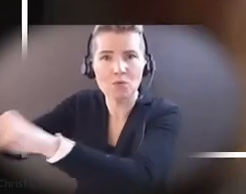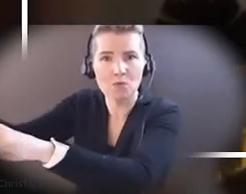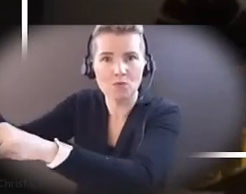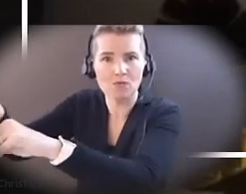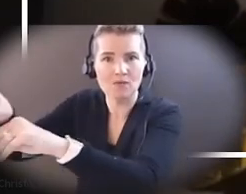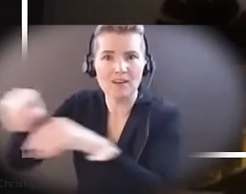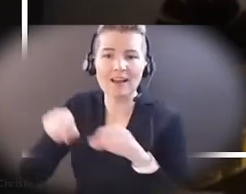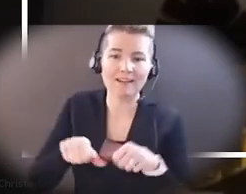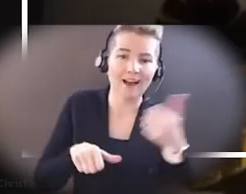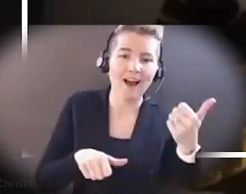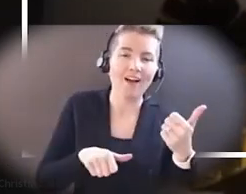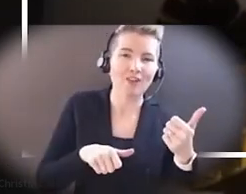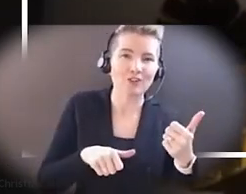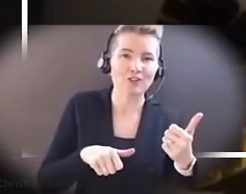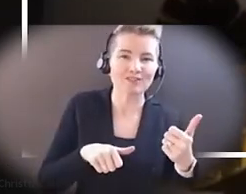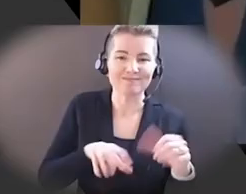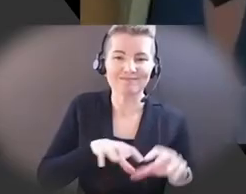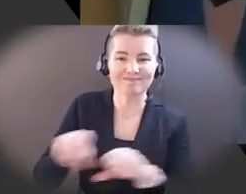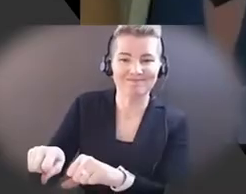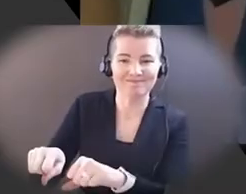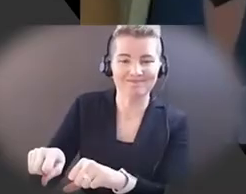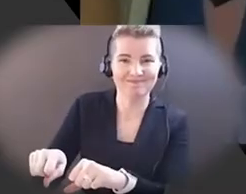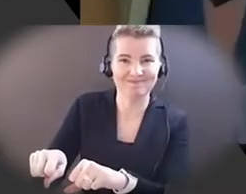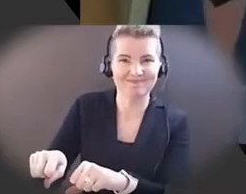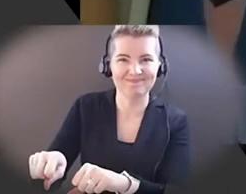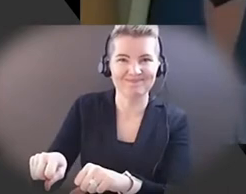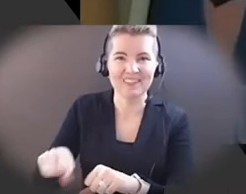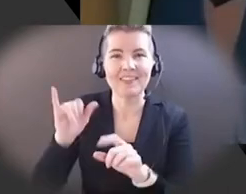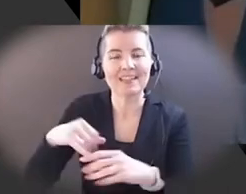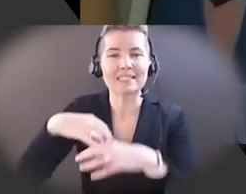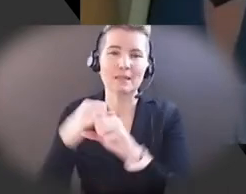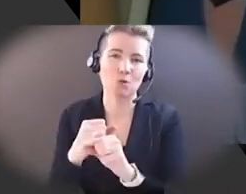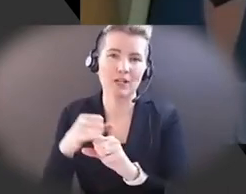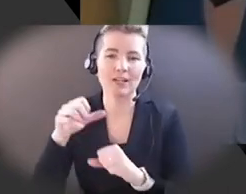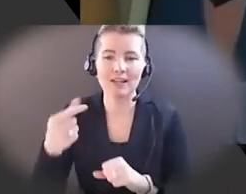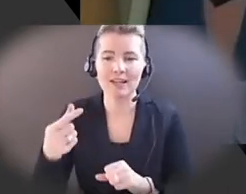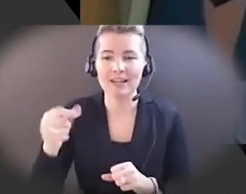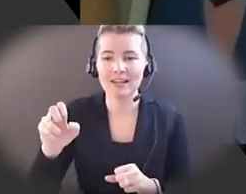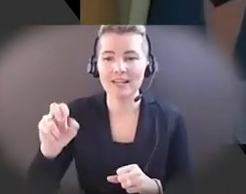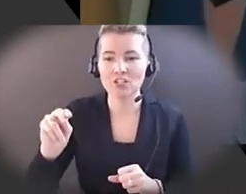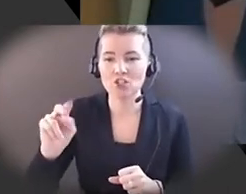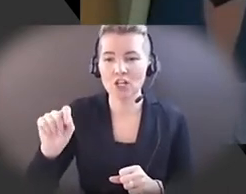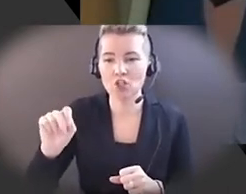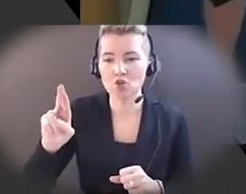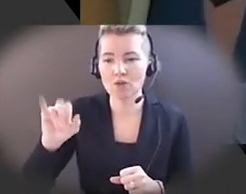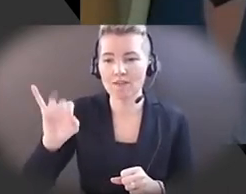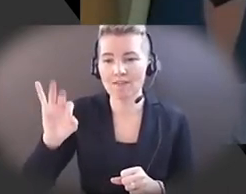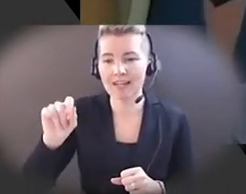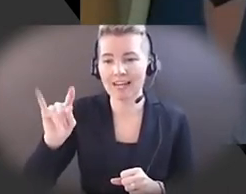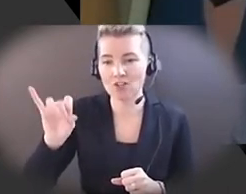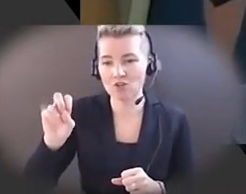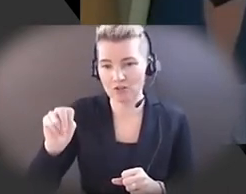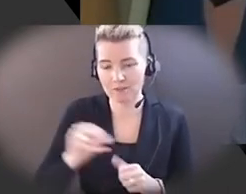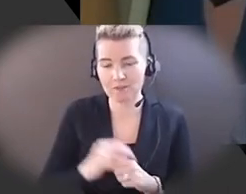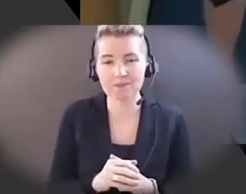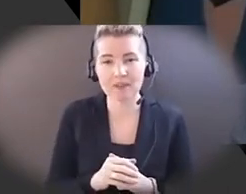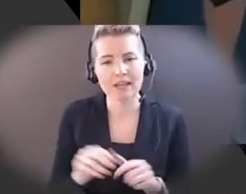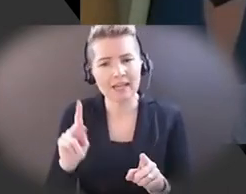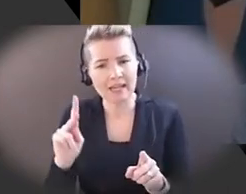So that's a little summary of gentrification. So I think, Keith, you've had the most experience